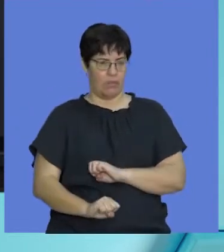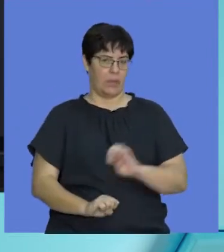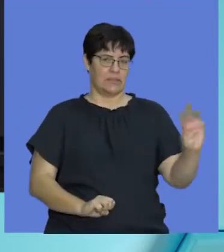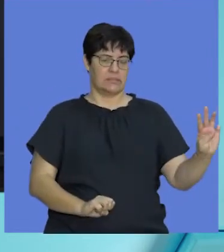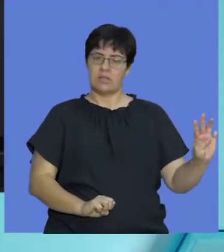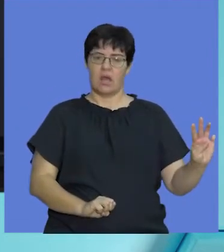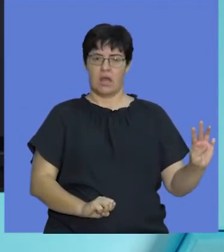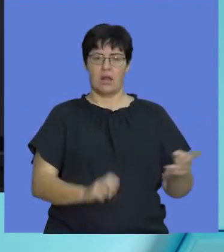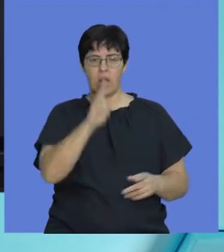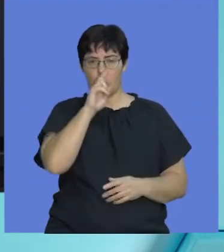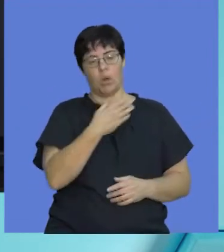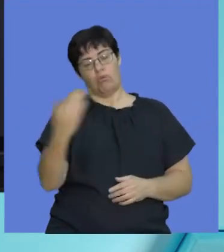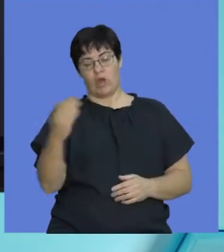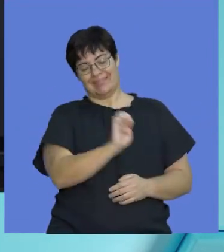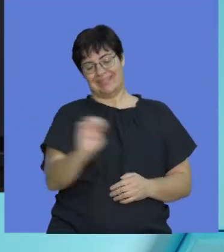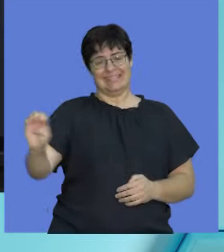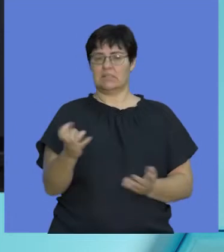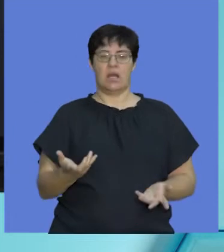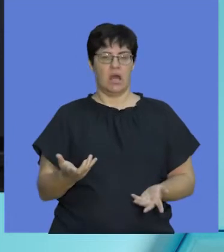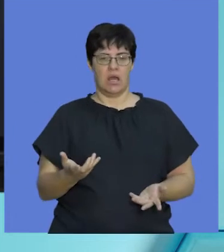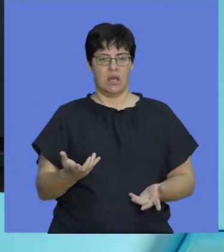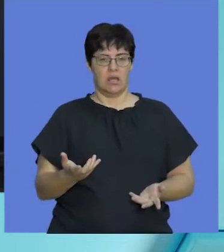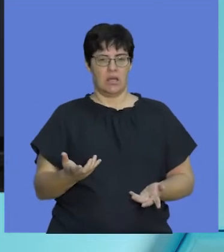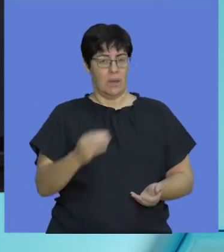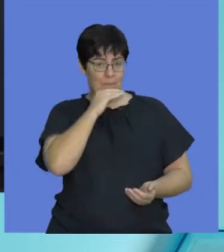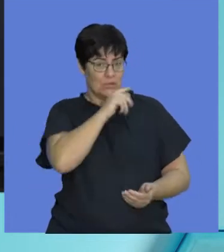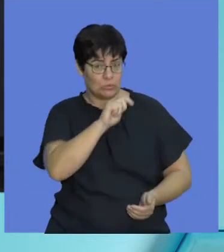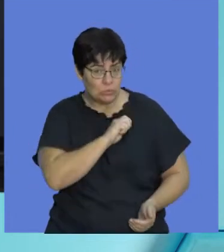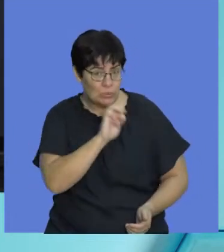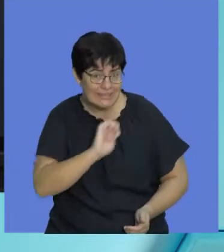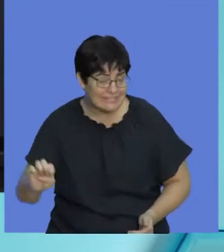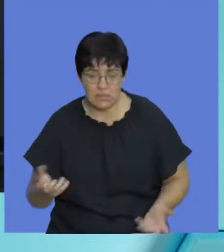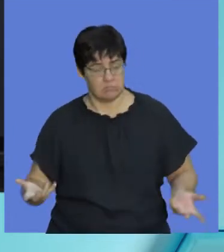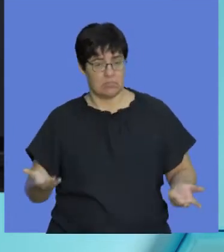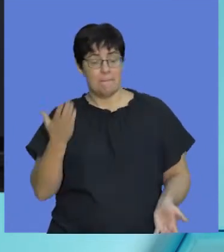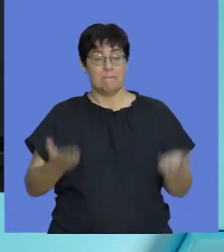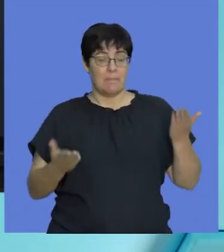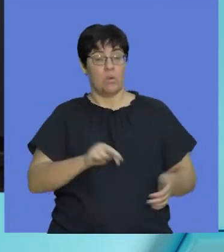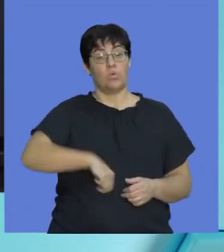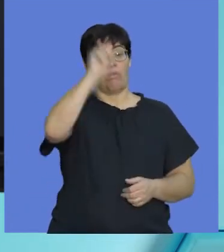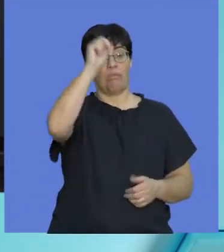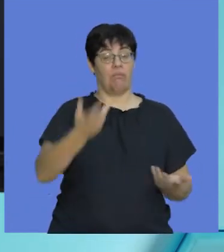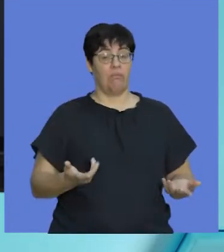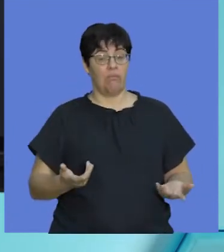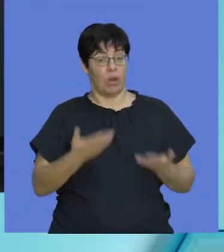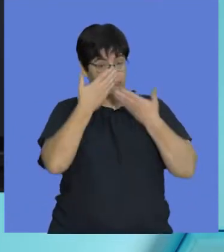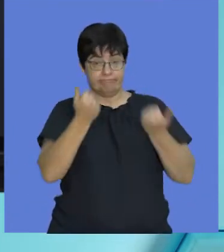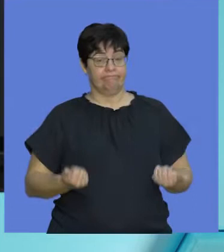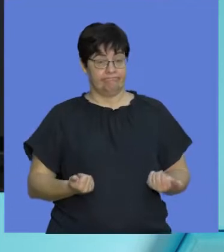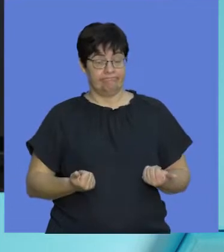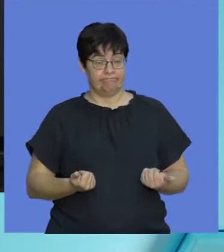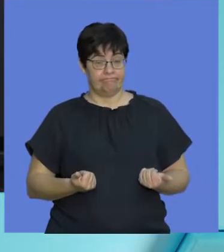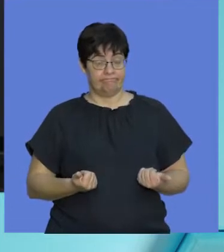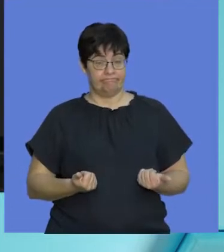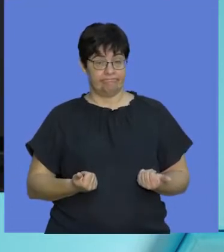on a piece of paper, east looks like it's going right. But that doesn't mean it's going east. It could be going north. We don't